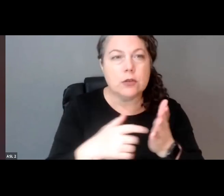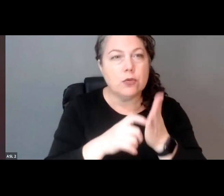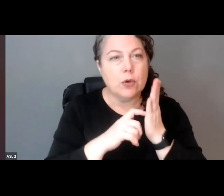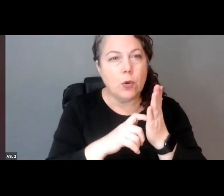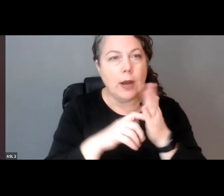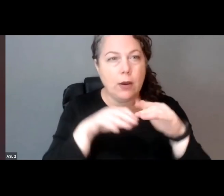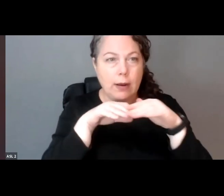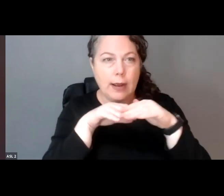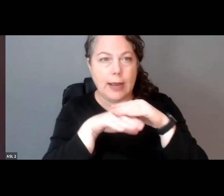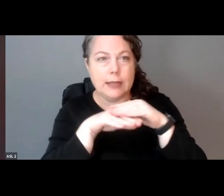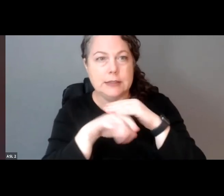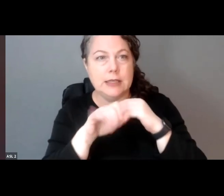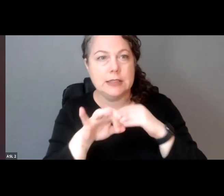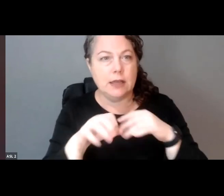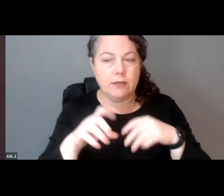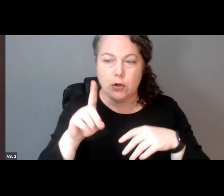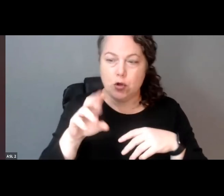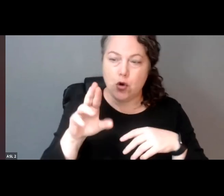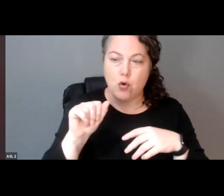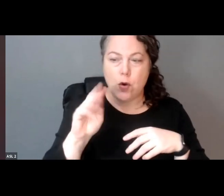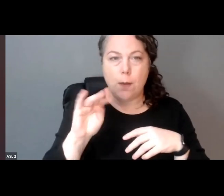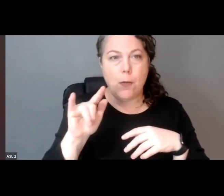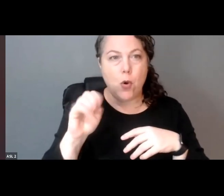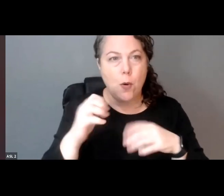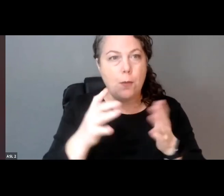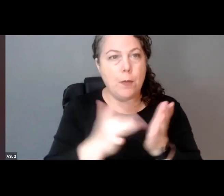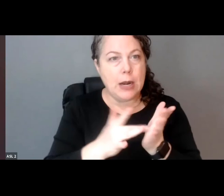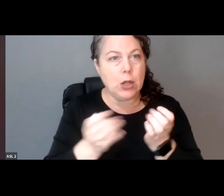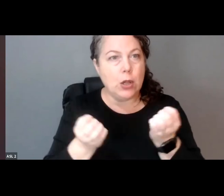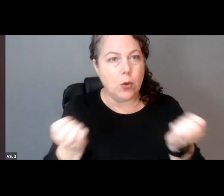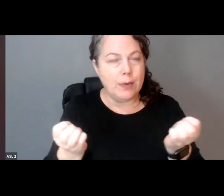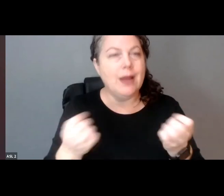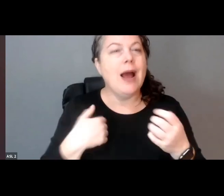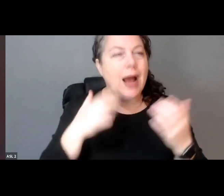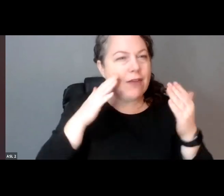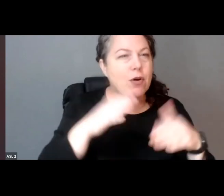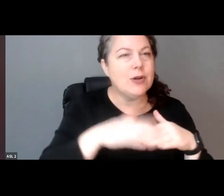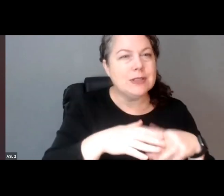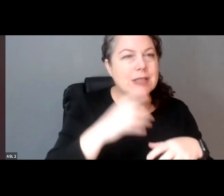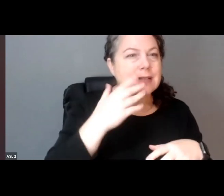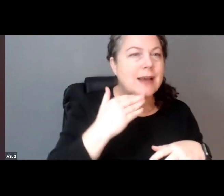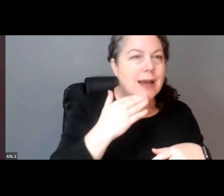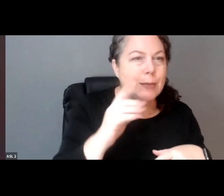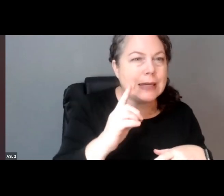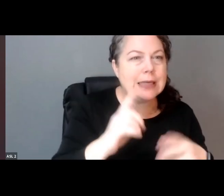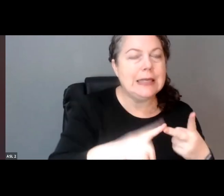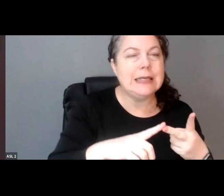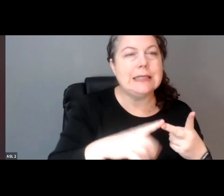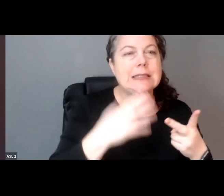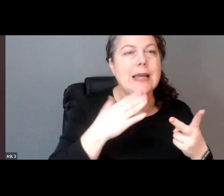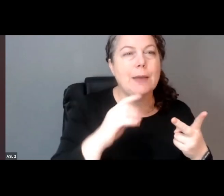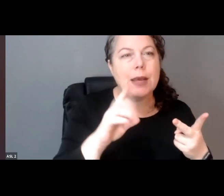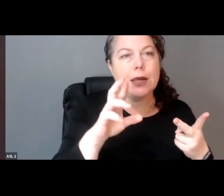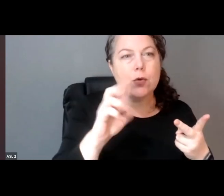of durable medical equipment. And again, I focused on diabetes and diabetic retinopathy and equipment for monitoring,